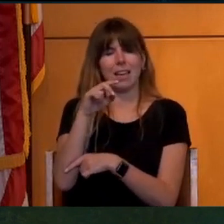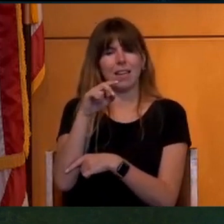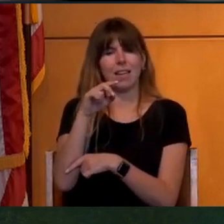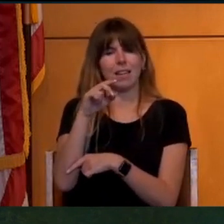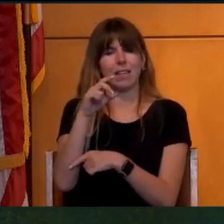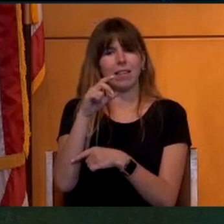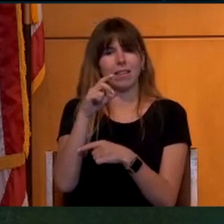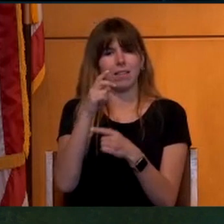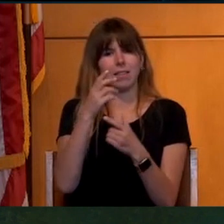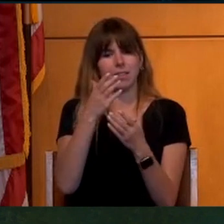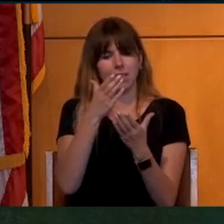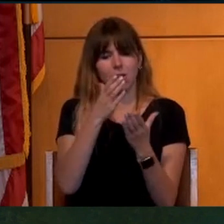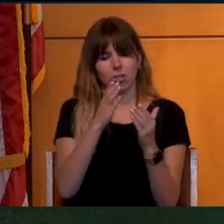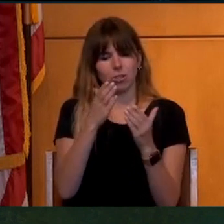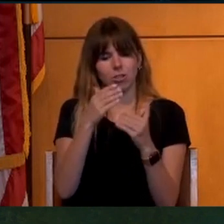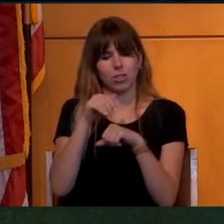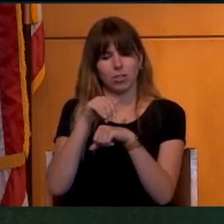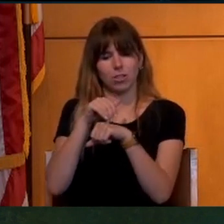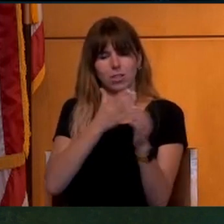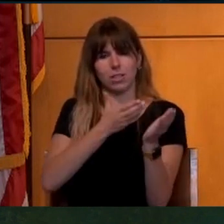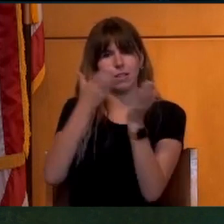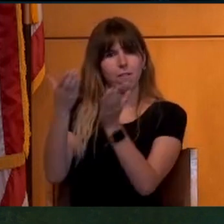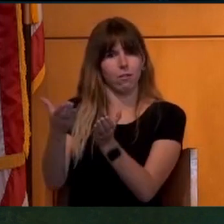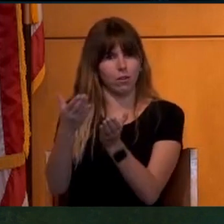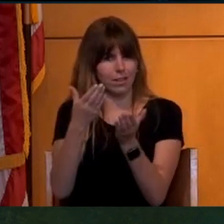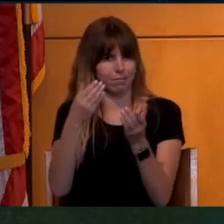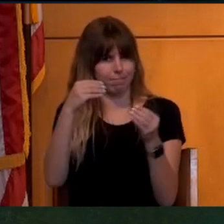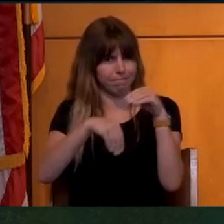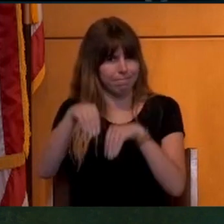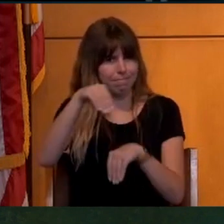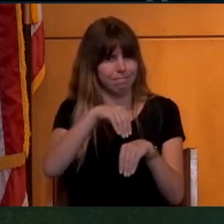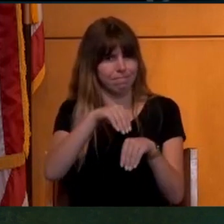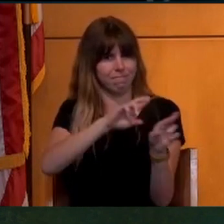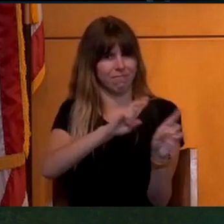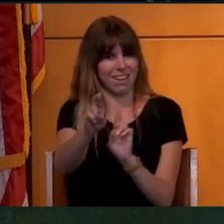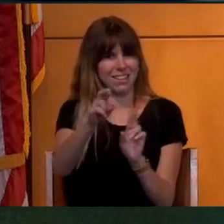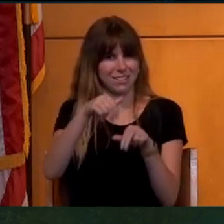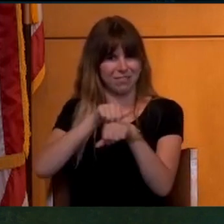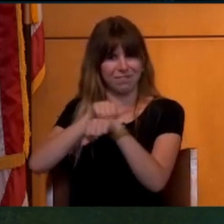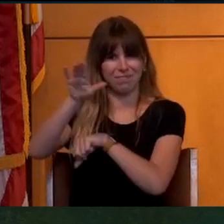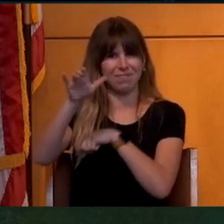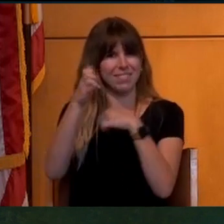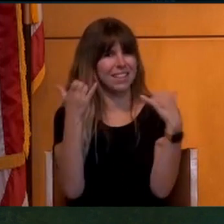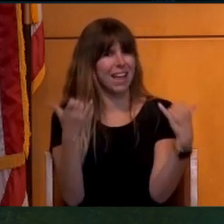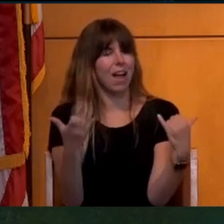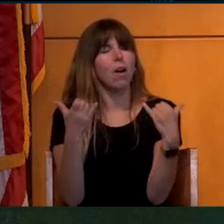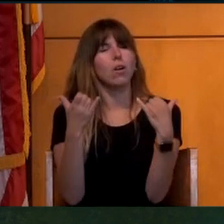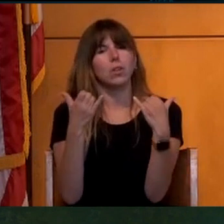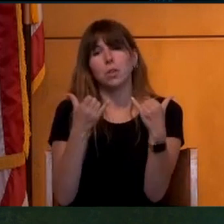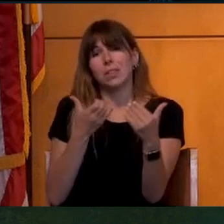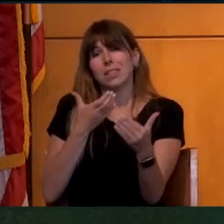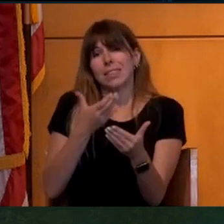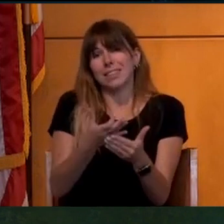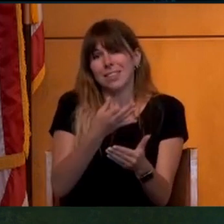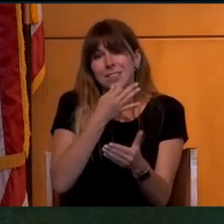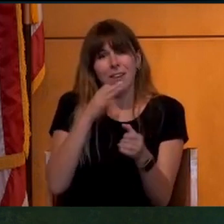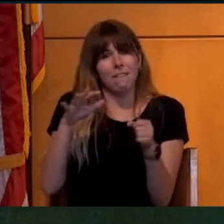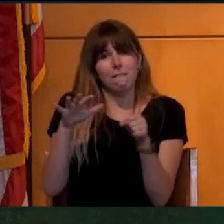We've added a lot of new science team members and are really approaching this as a very robust, full science